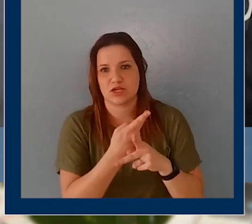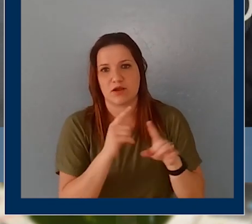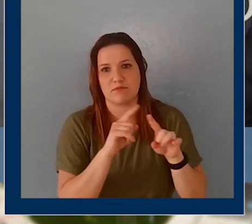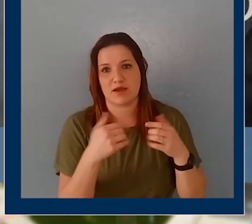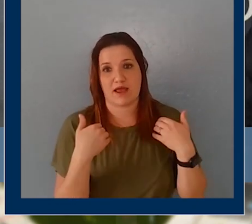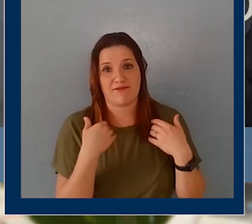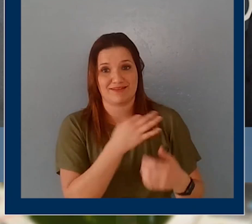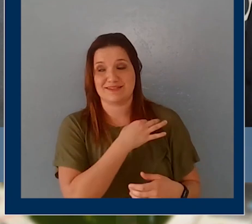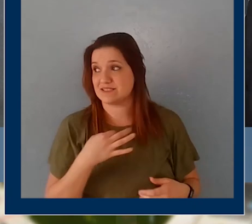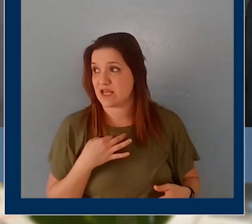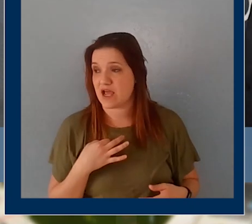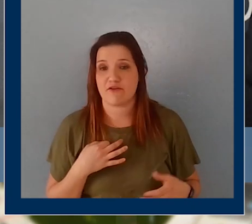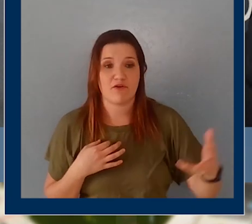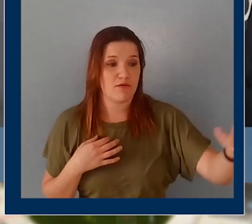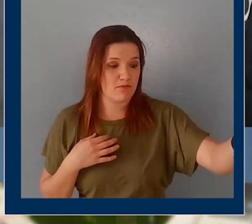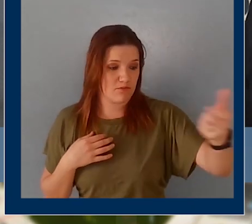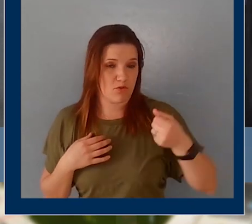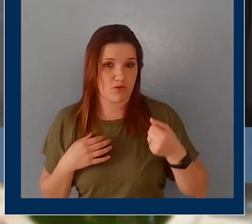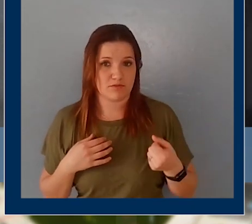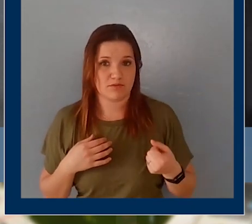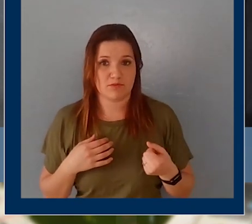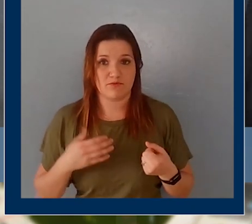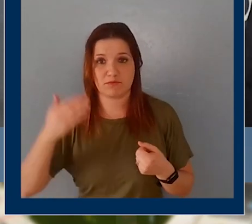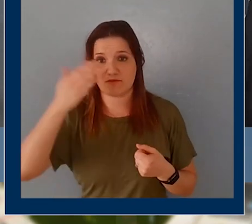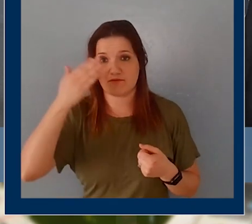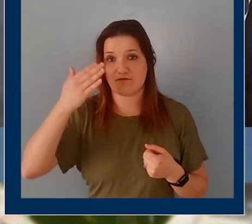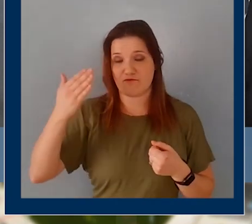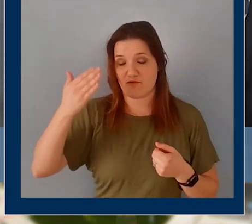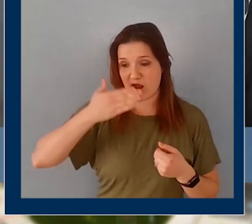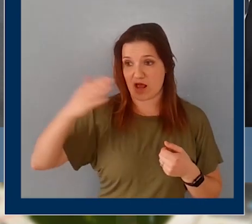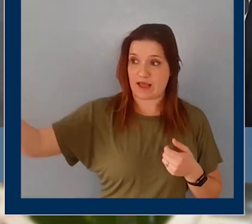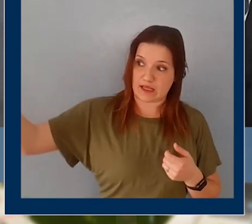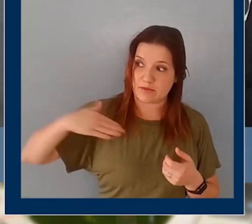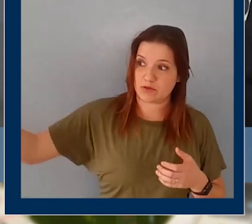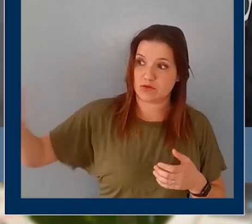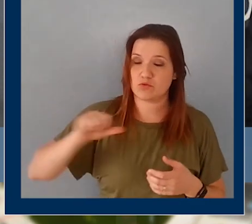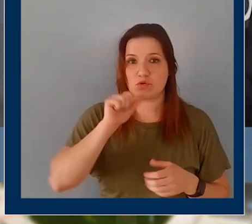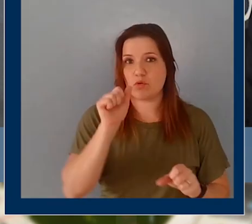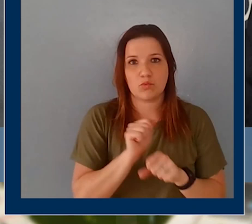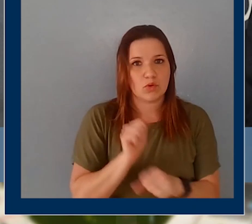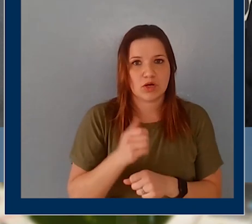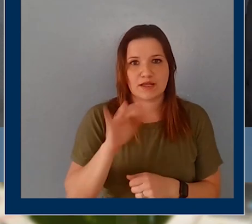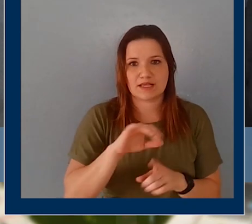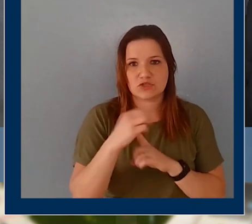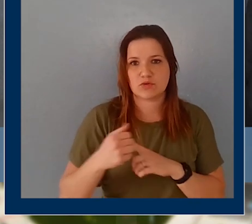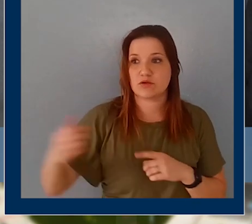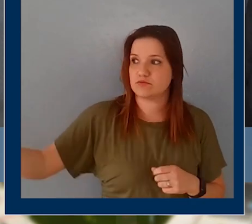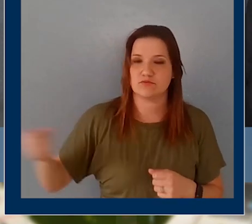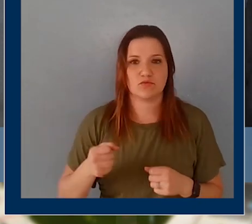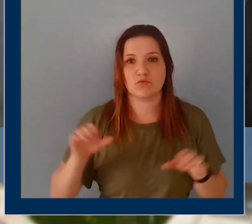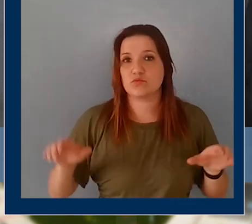Hospital Association. I was asking that very question: who makes that decision? And essentially, the answer was the individual hospital